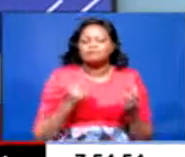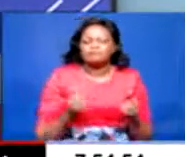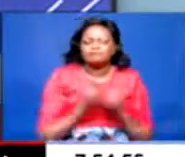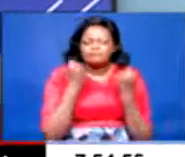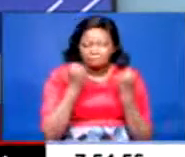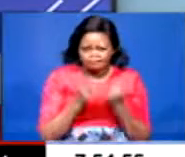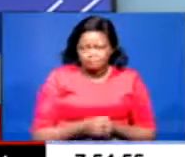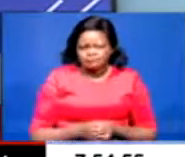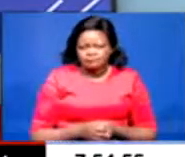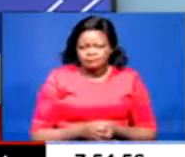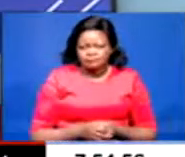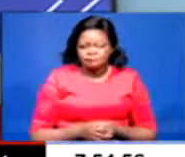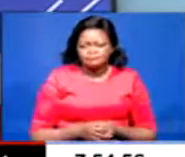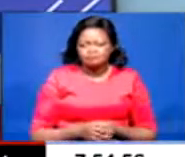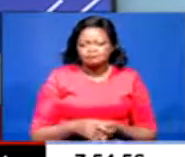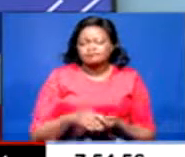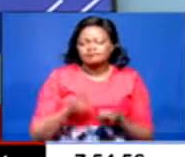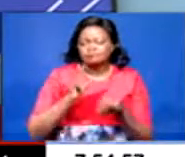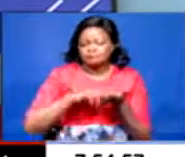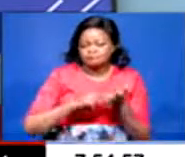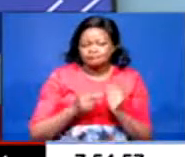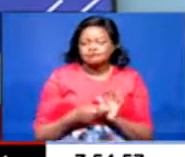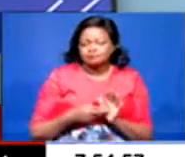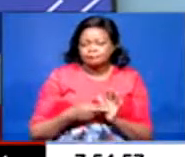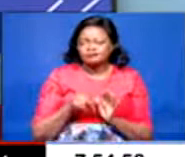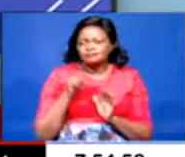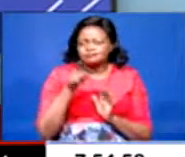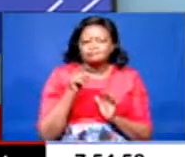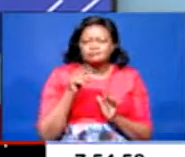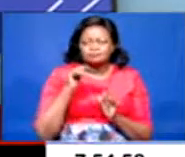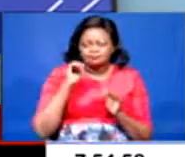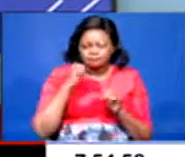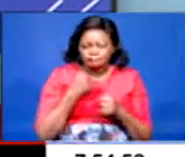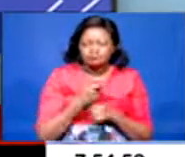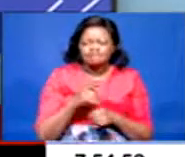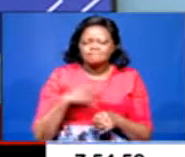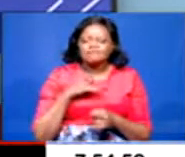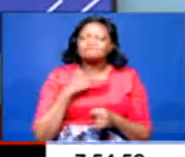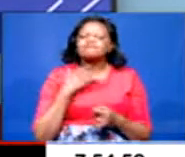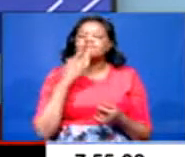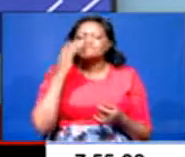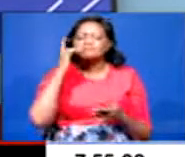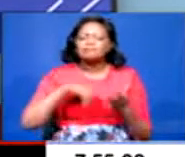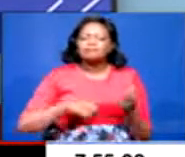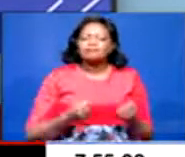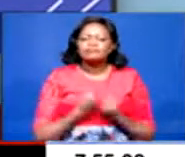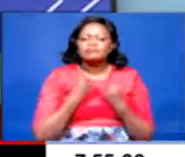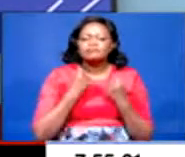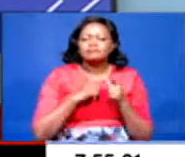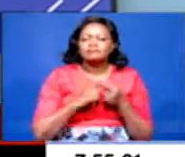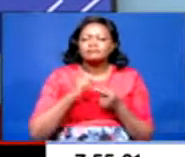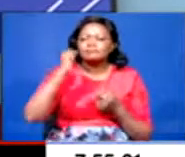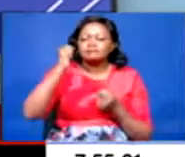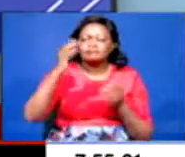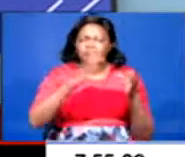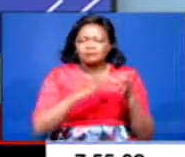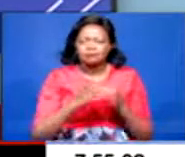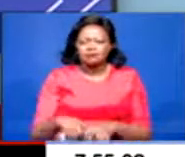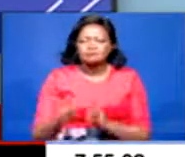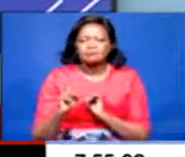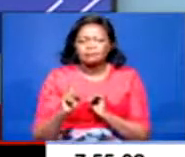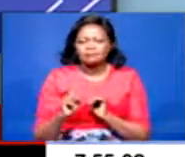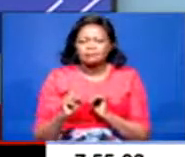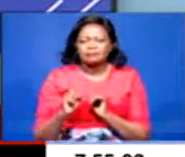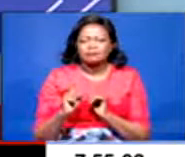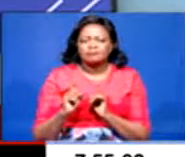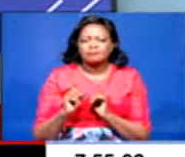this. So that has got to, of course, make you curious. Political parties themselves, of course, we are